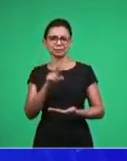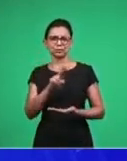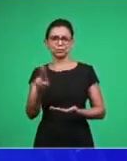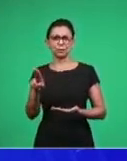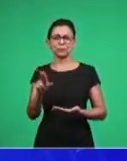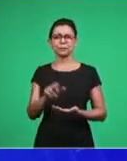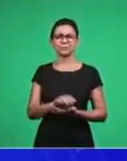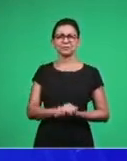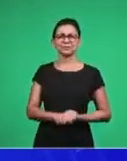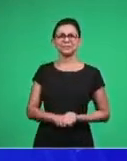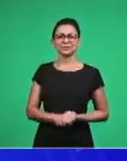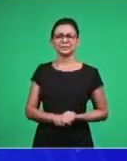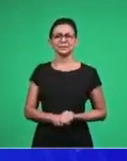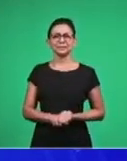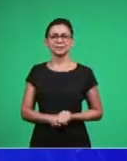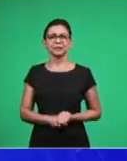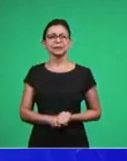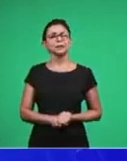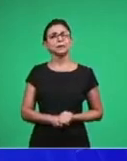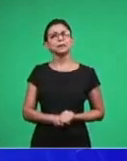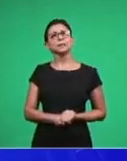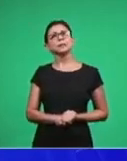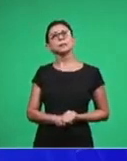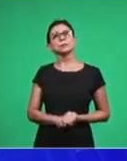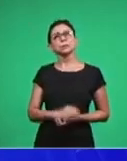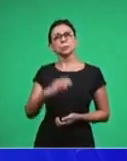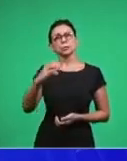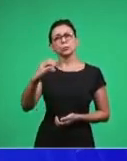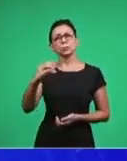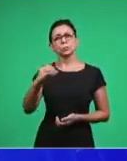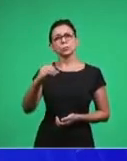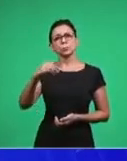There was also a service in